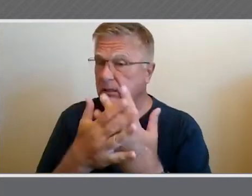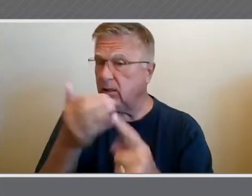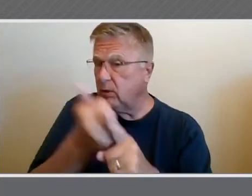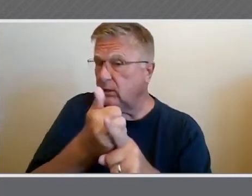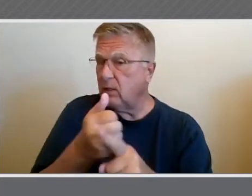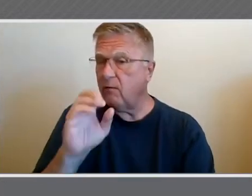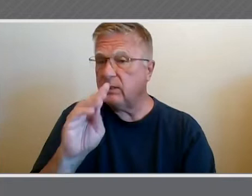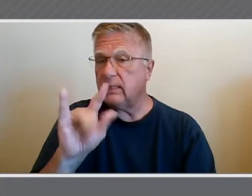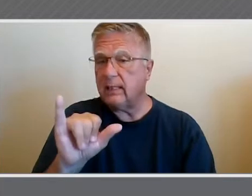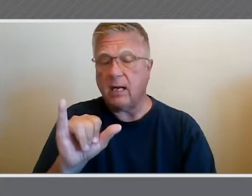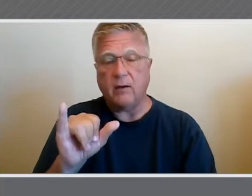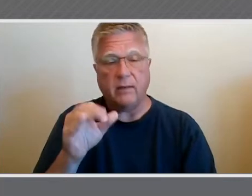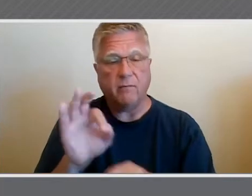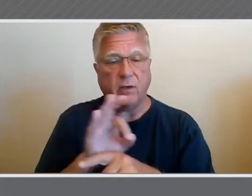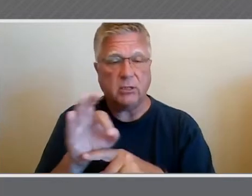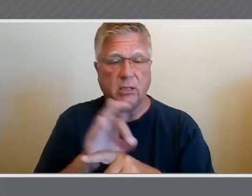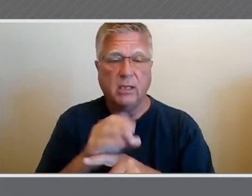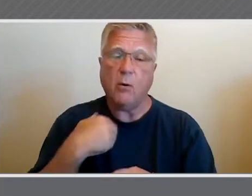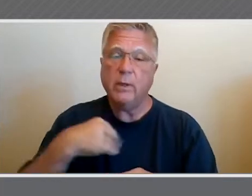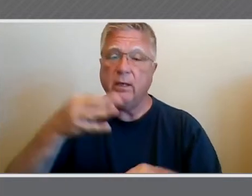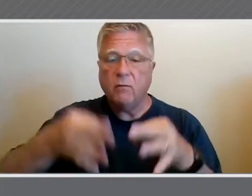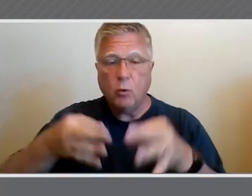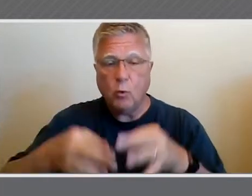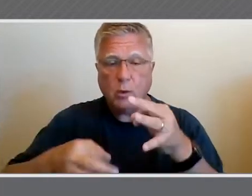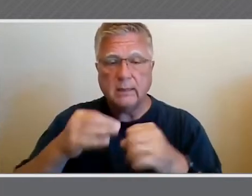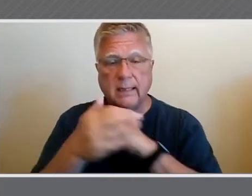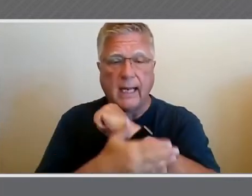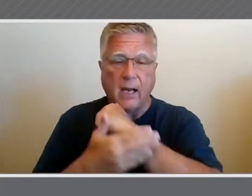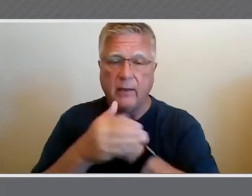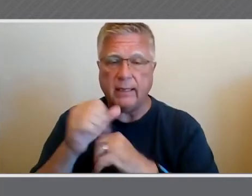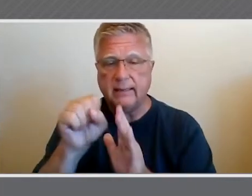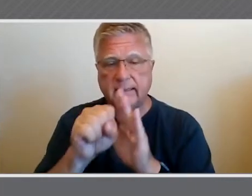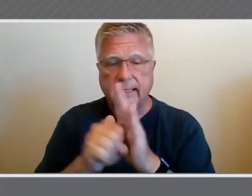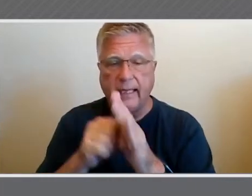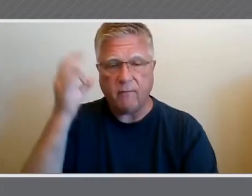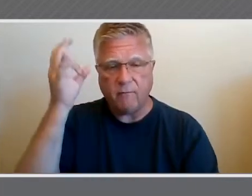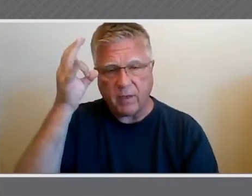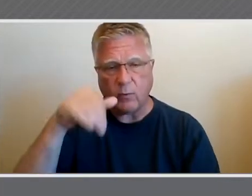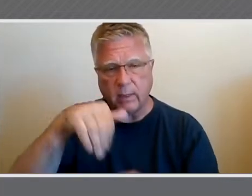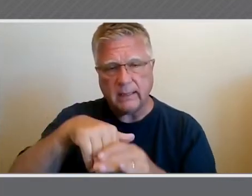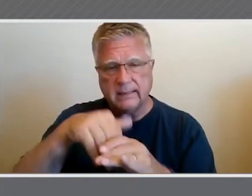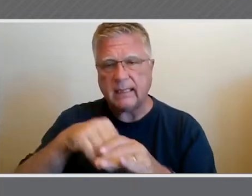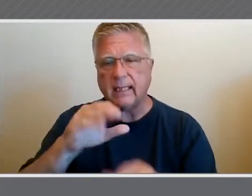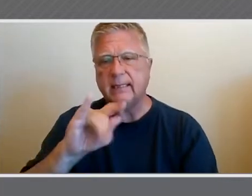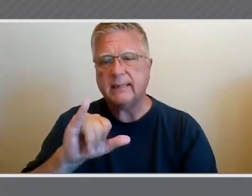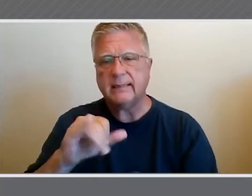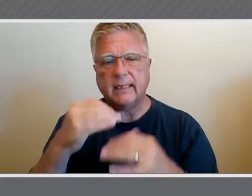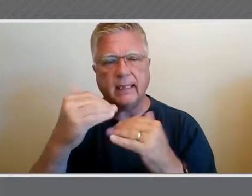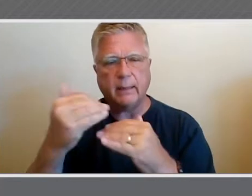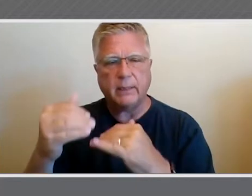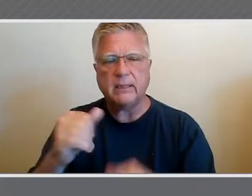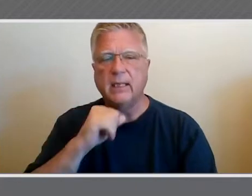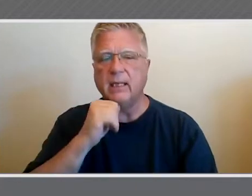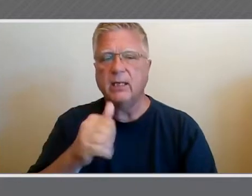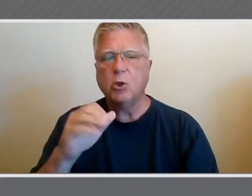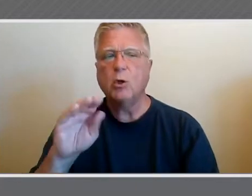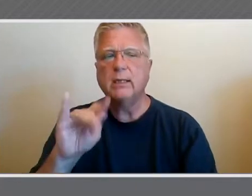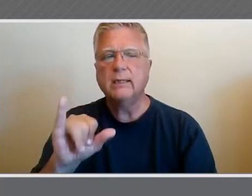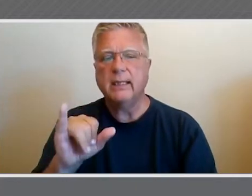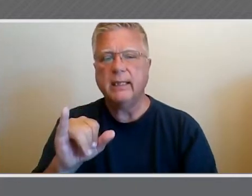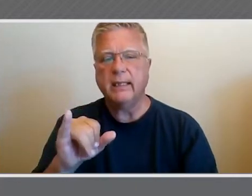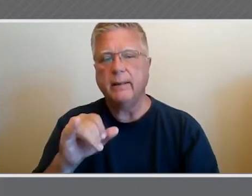There are courts at the county, state, and federal level within the city limits. non-city public safety response